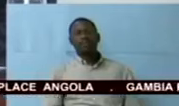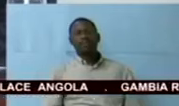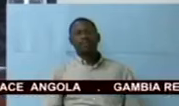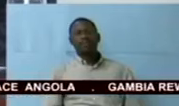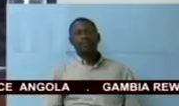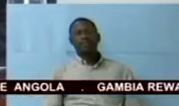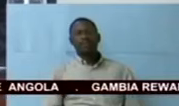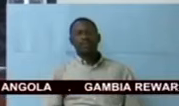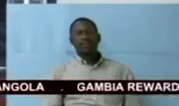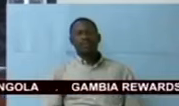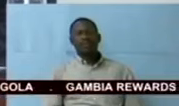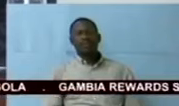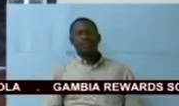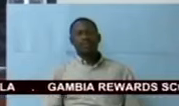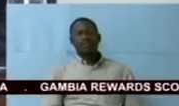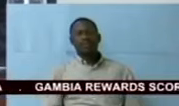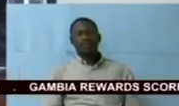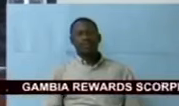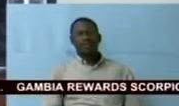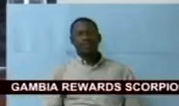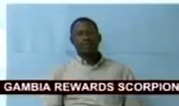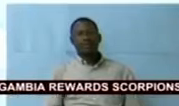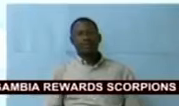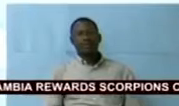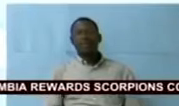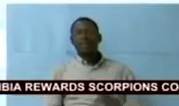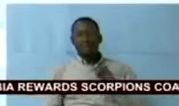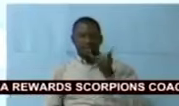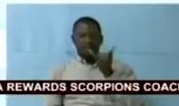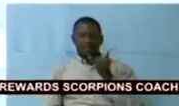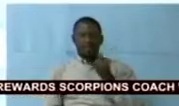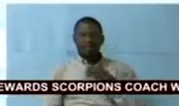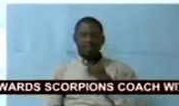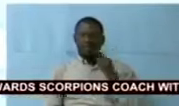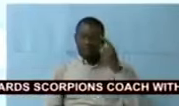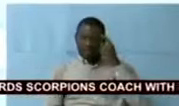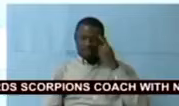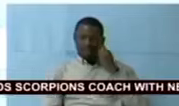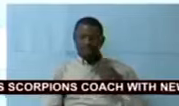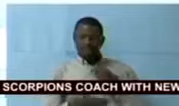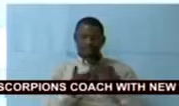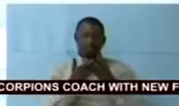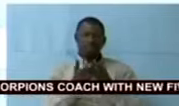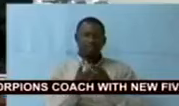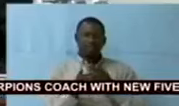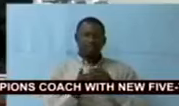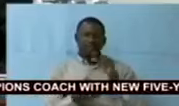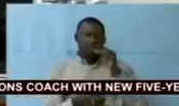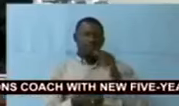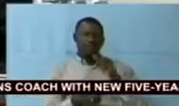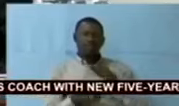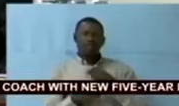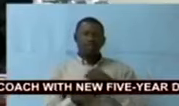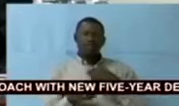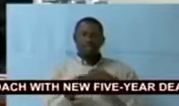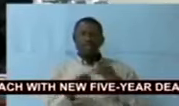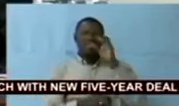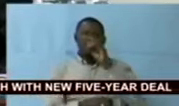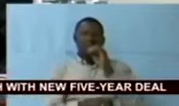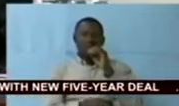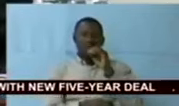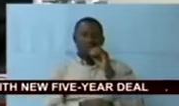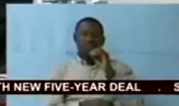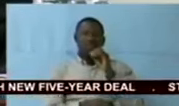Yes, I think you are giving a little bit of credence to his reactions. It's a zero tolerance, not